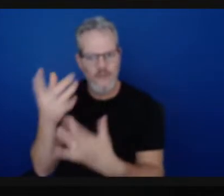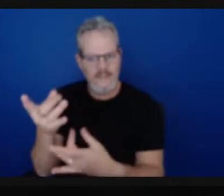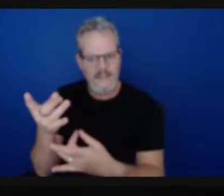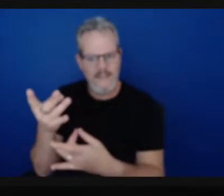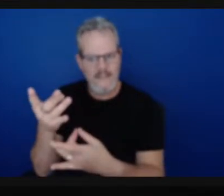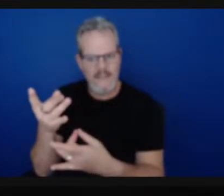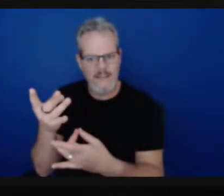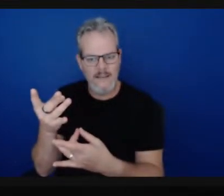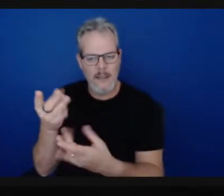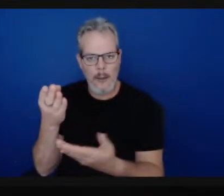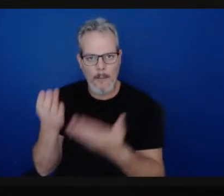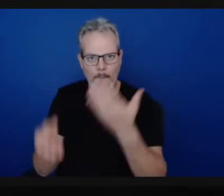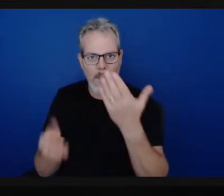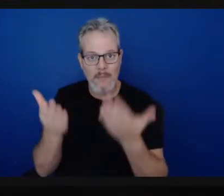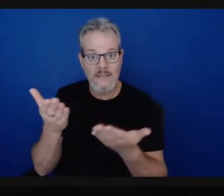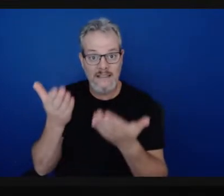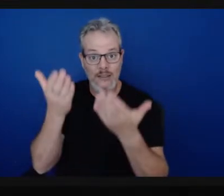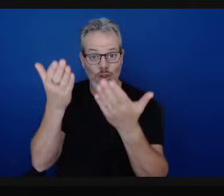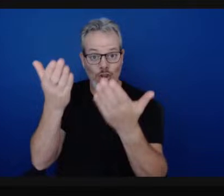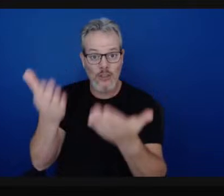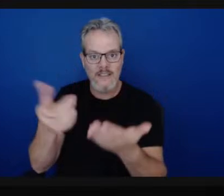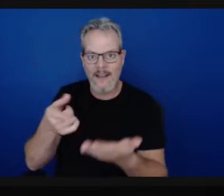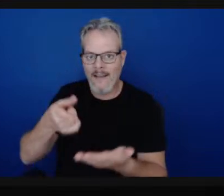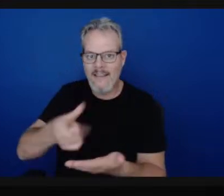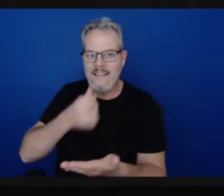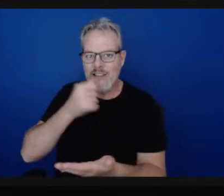Maybe suggesting that this is not purely